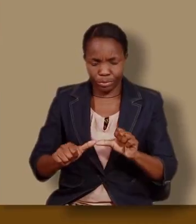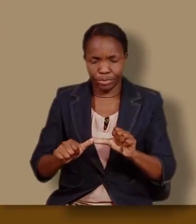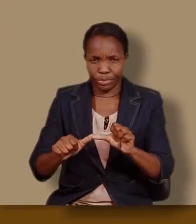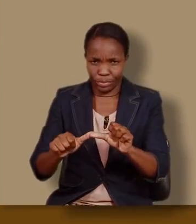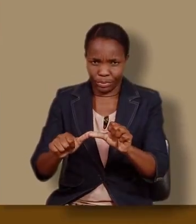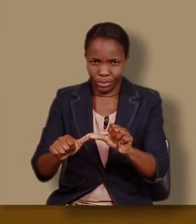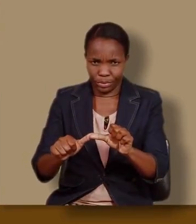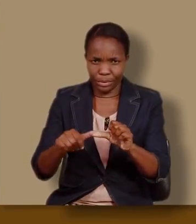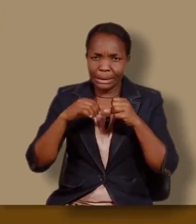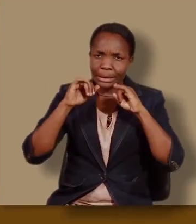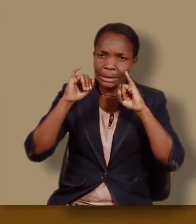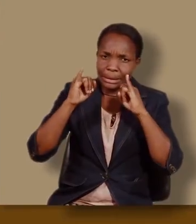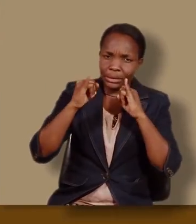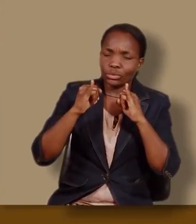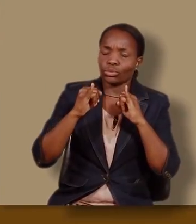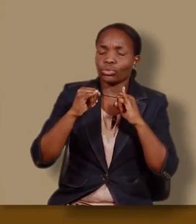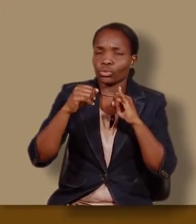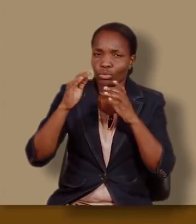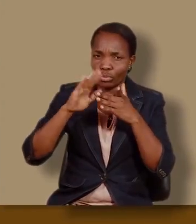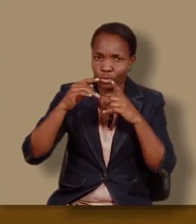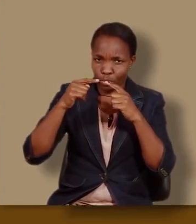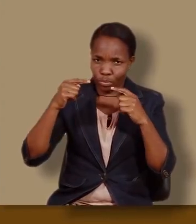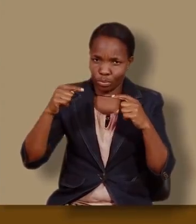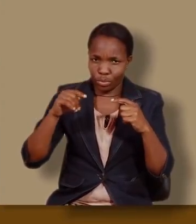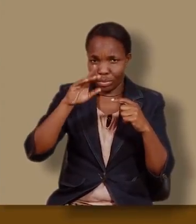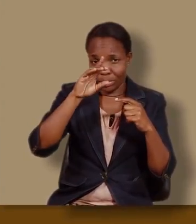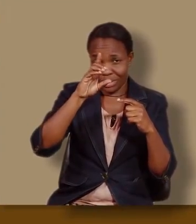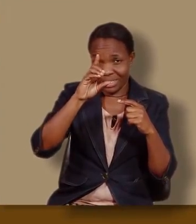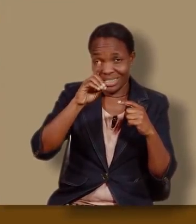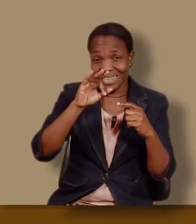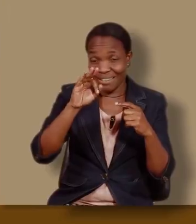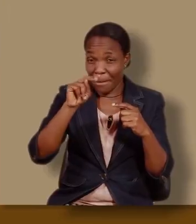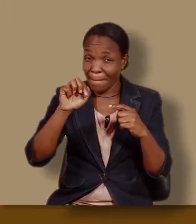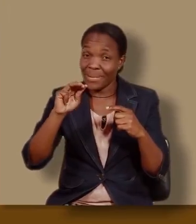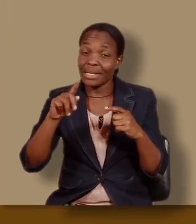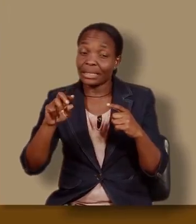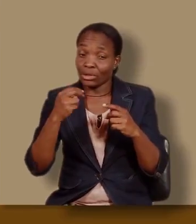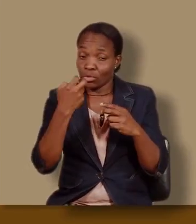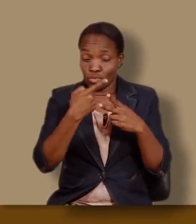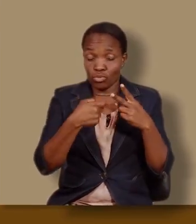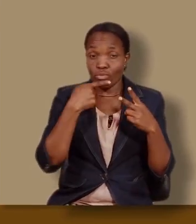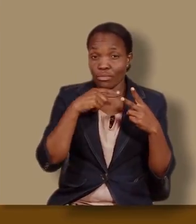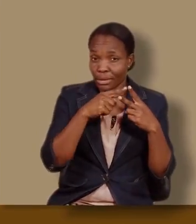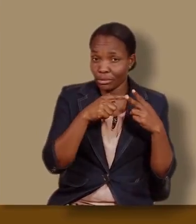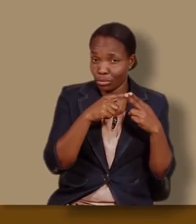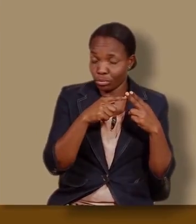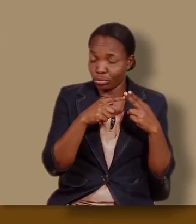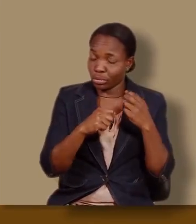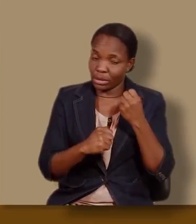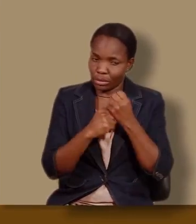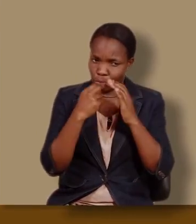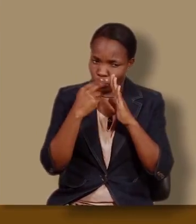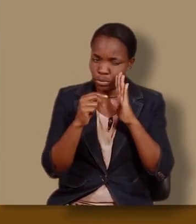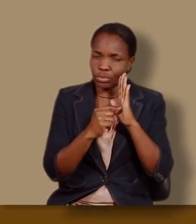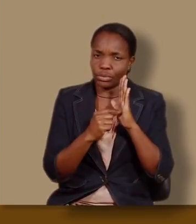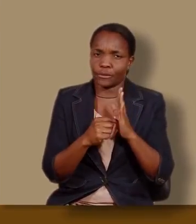SA Premiers D.F. Malan and H.F. Verwoerd. Laws enforcing separation of different races